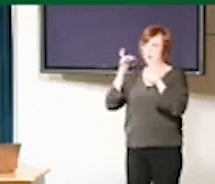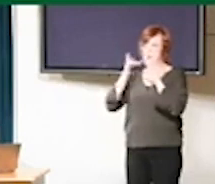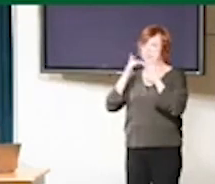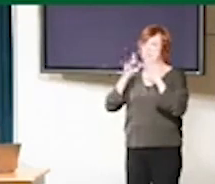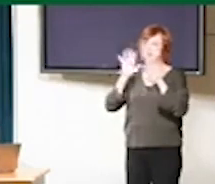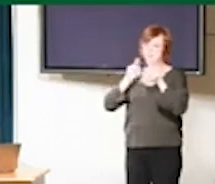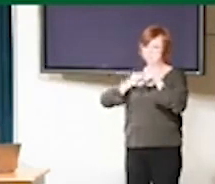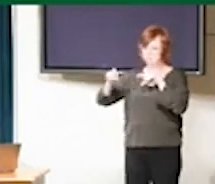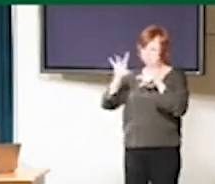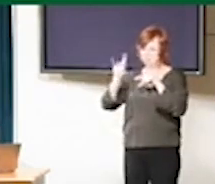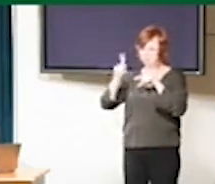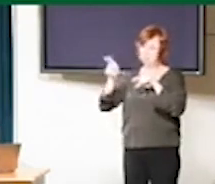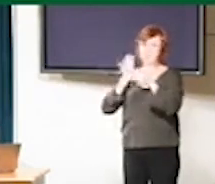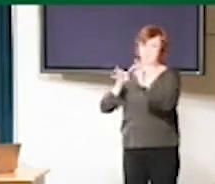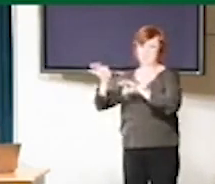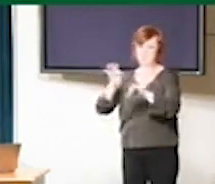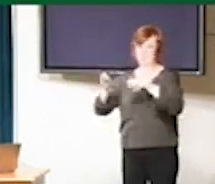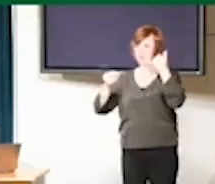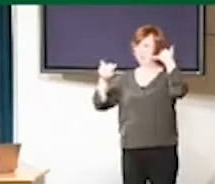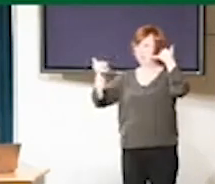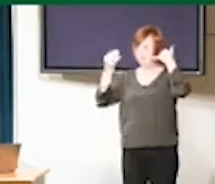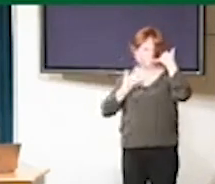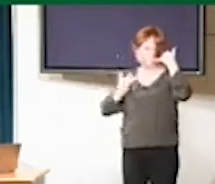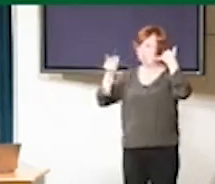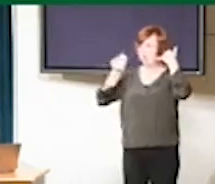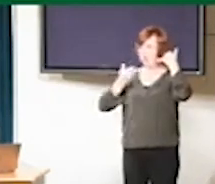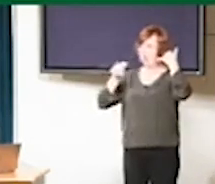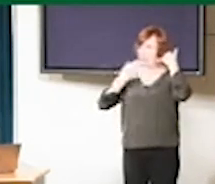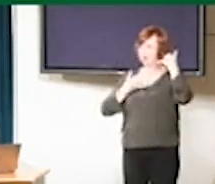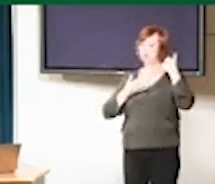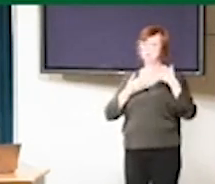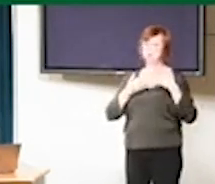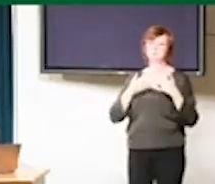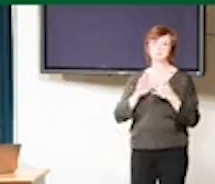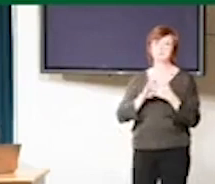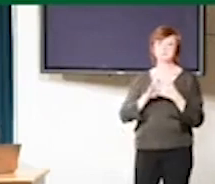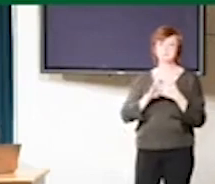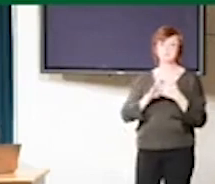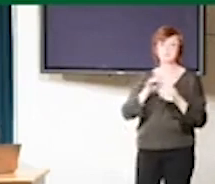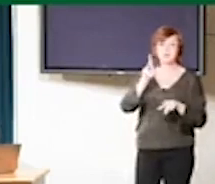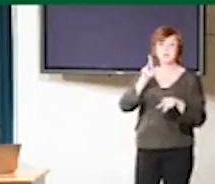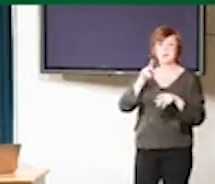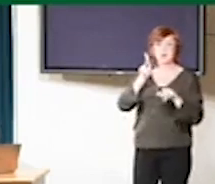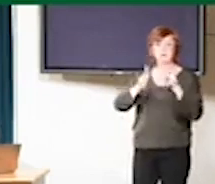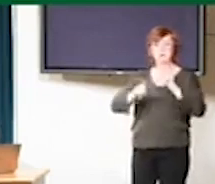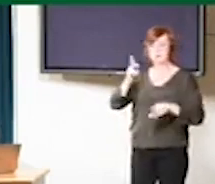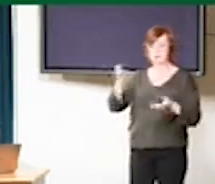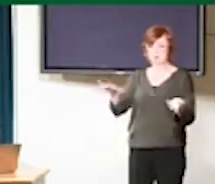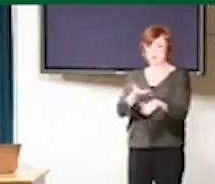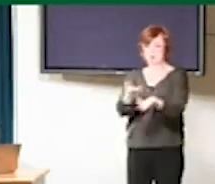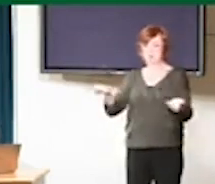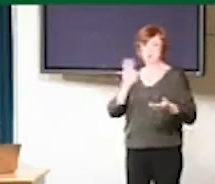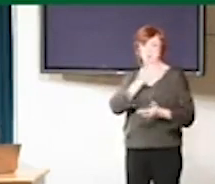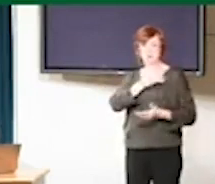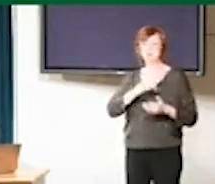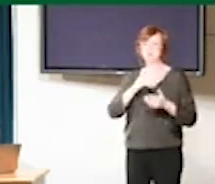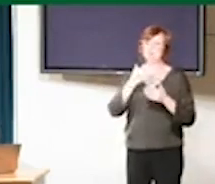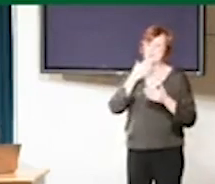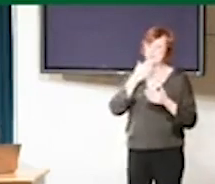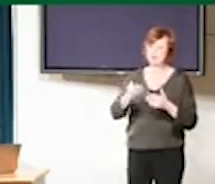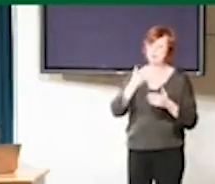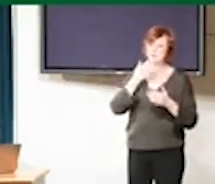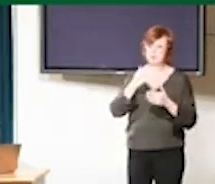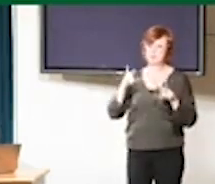to everyone in Saskatchewan for doing your part, observing the many restrictions and the physical distancing